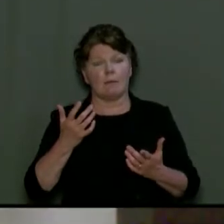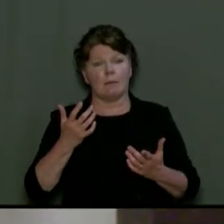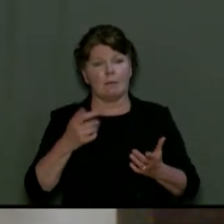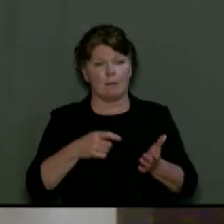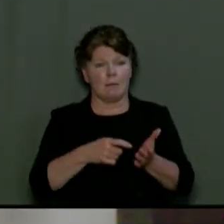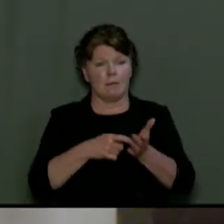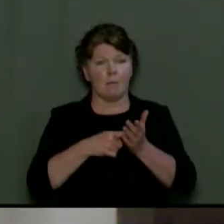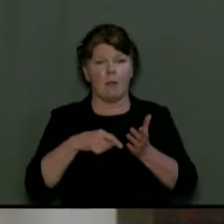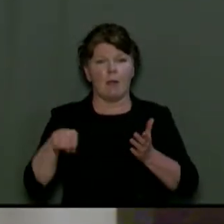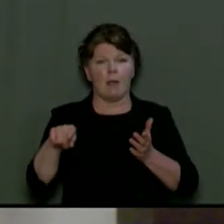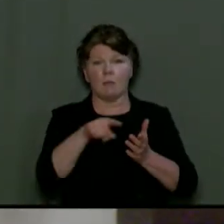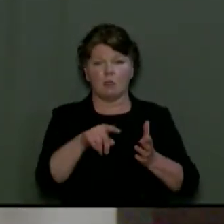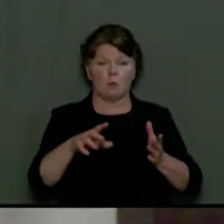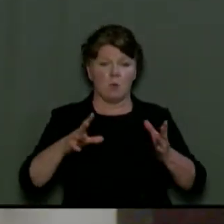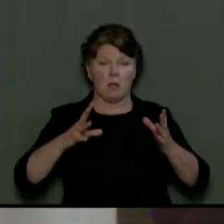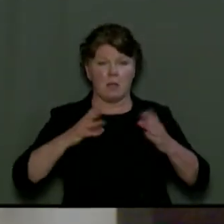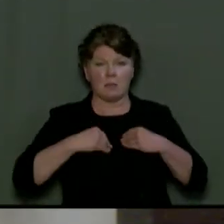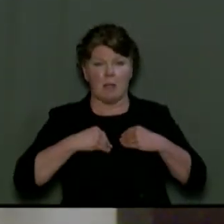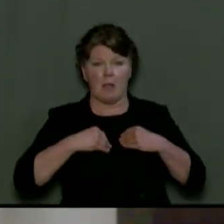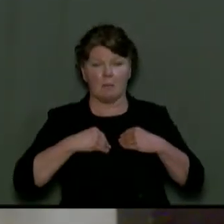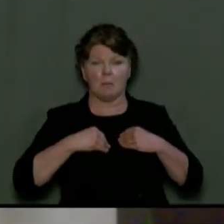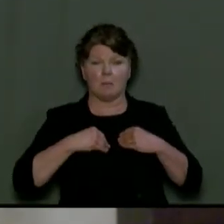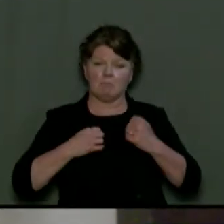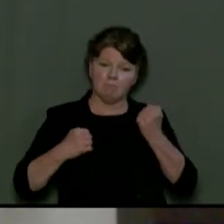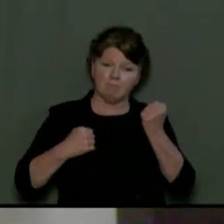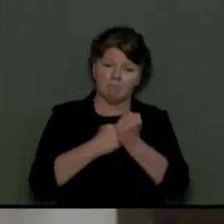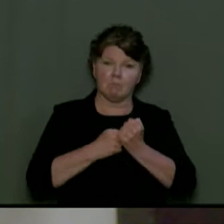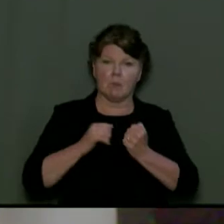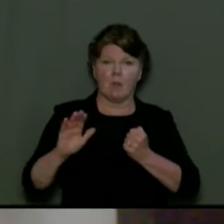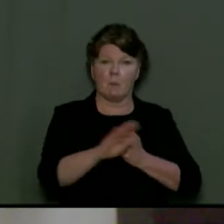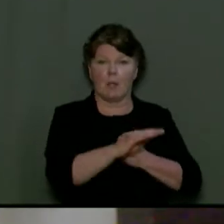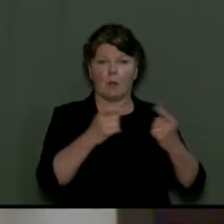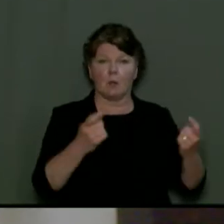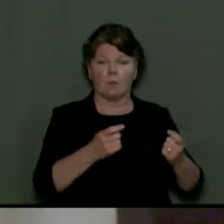that you accept and endorse his sinful behavior,